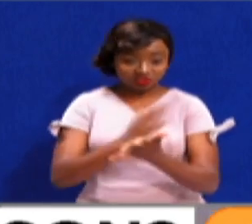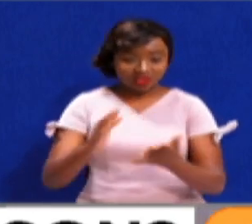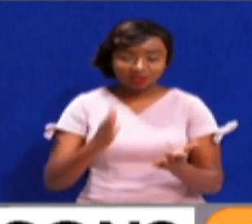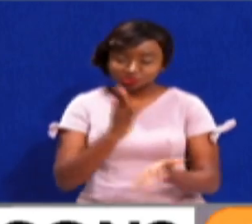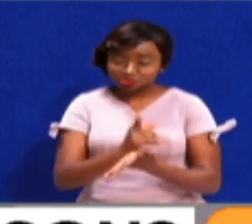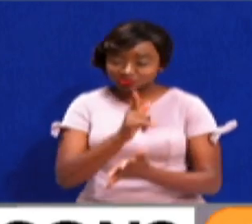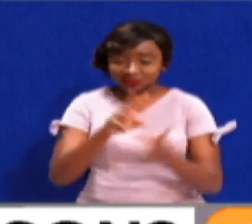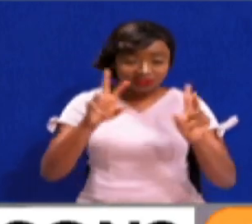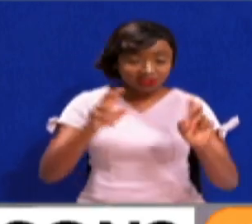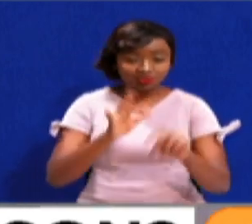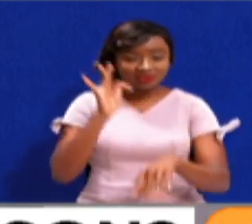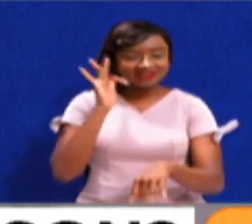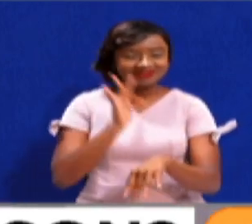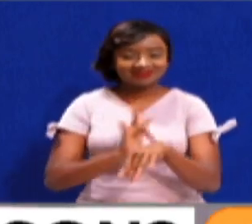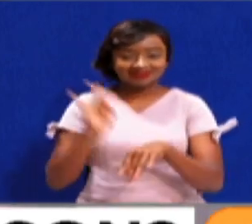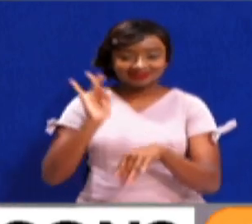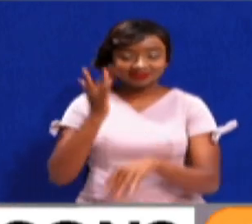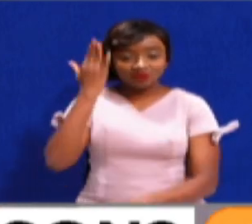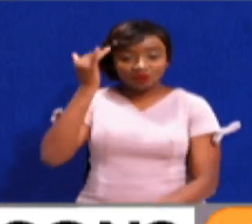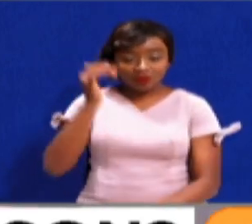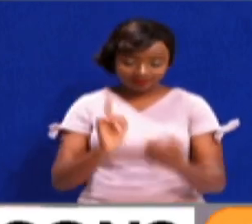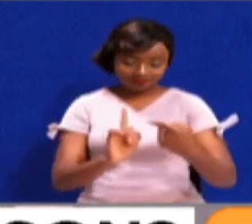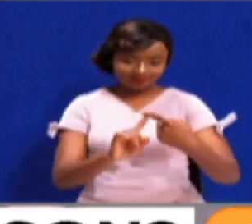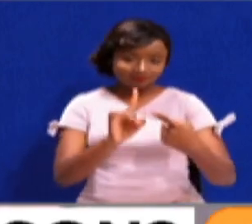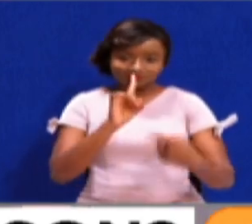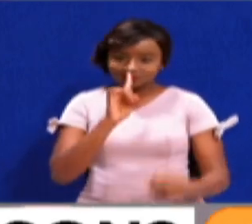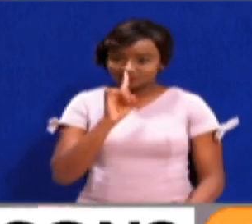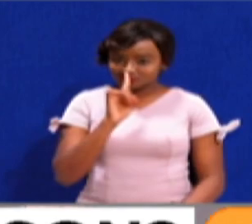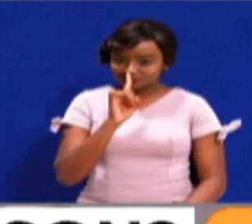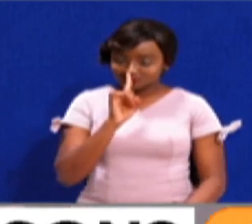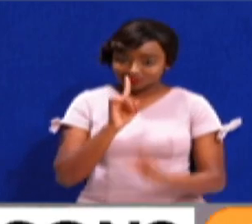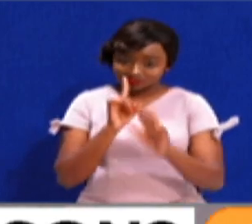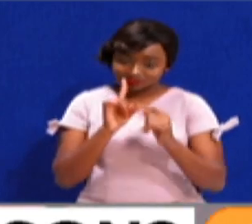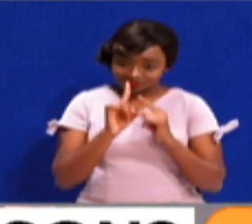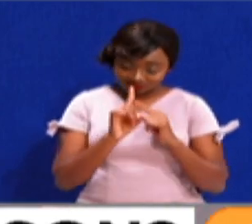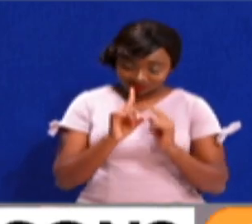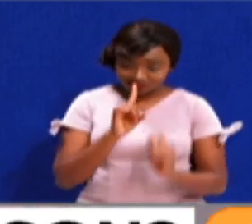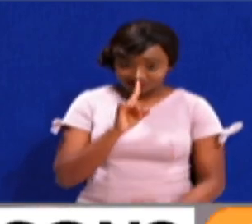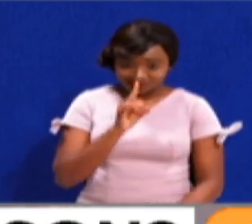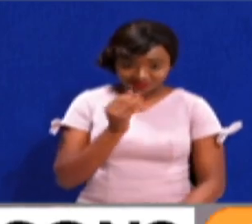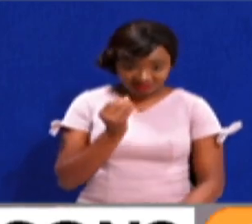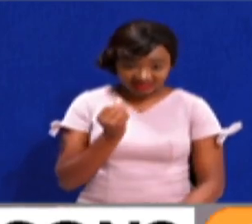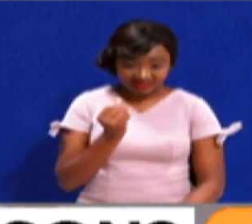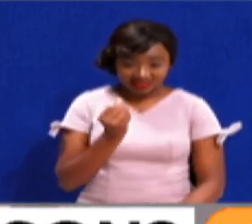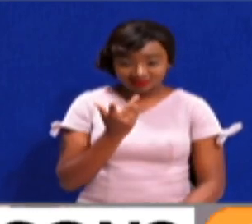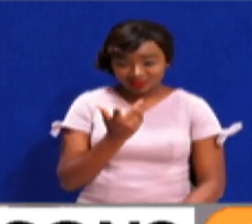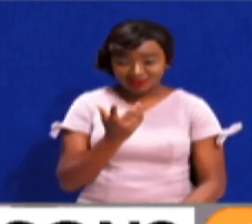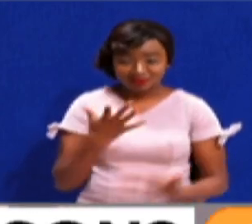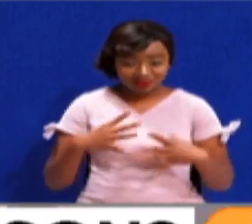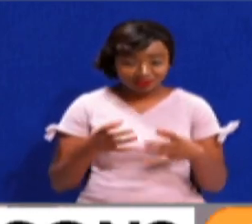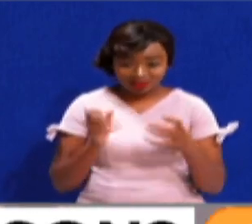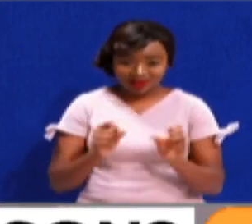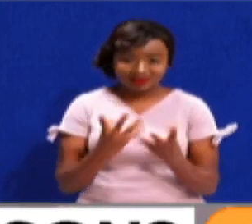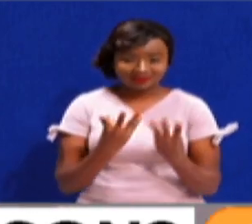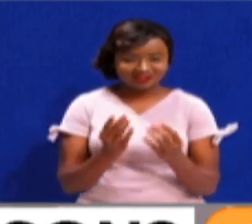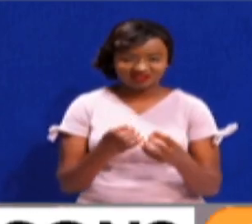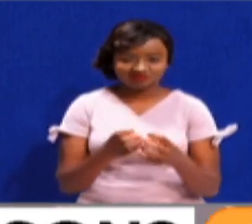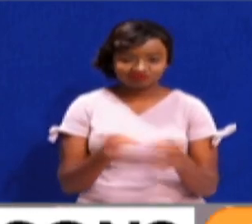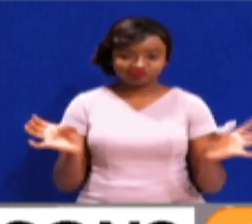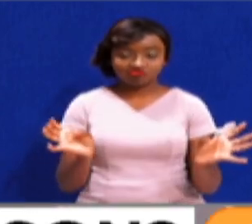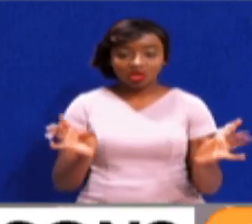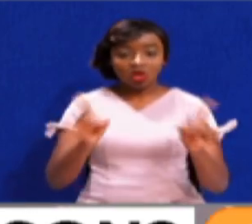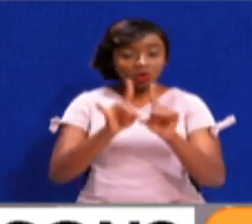sensitive. Sensitive because it touches on money, and money basically has a way of dividing people. But there are also